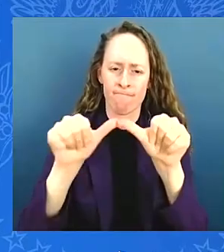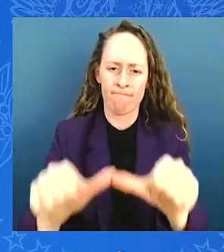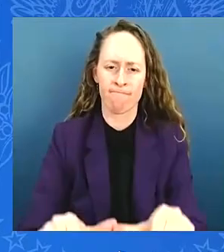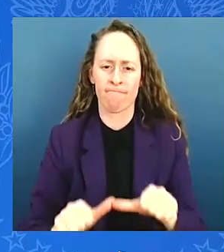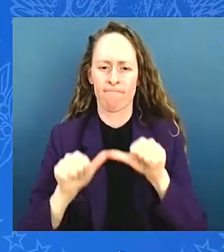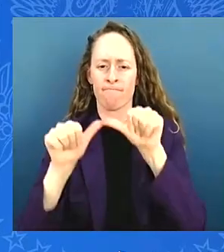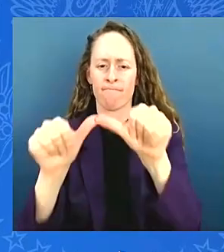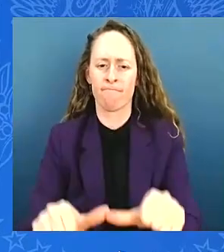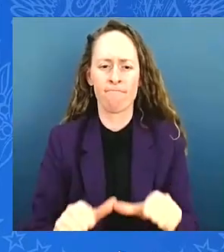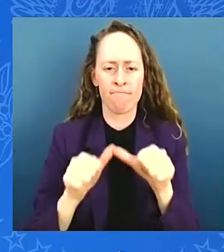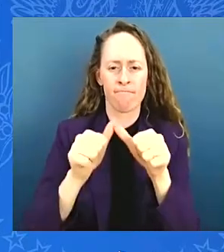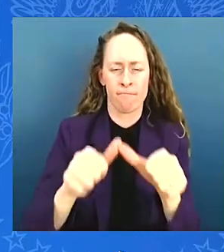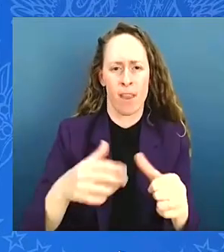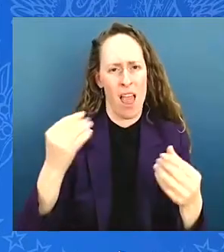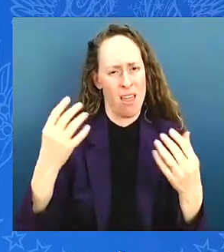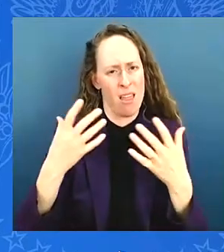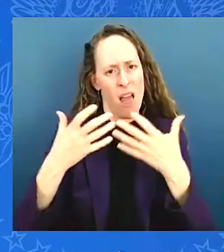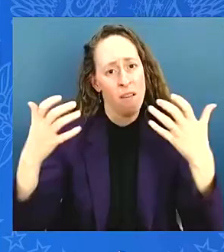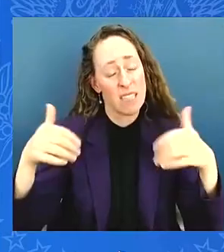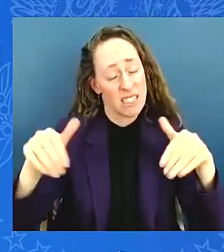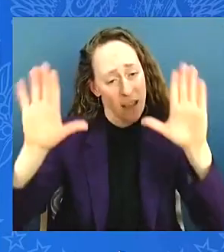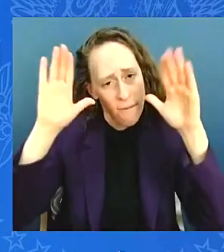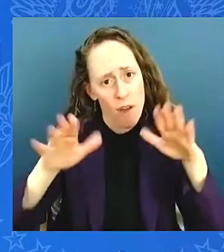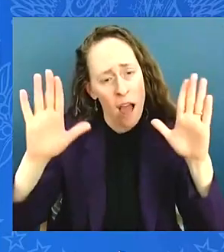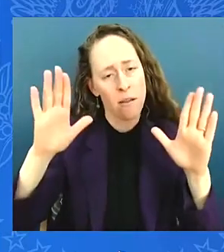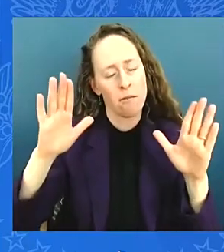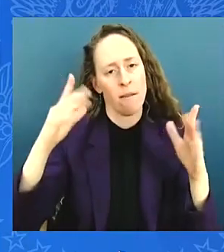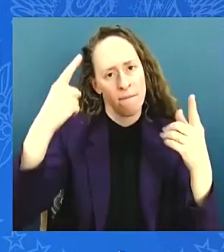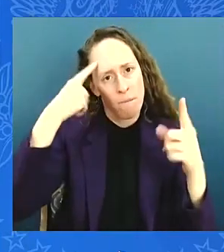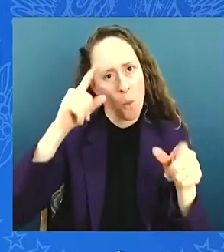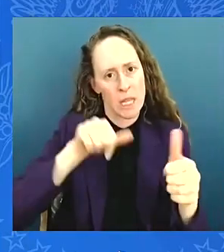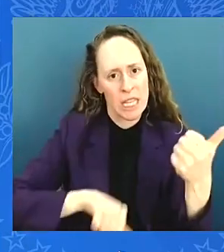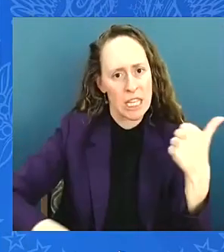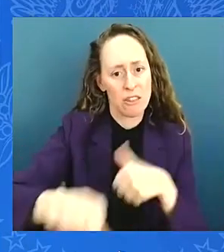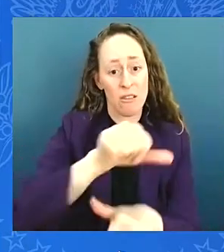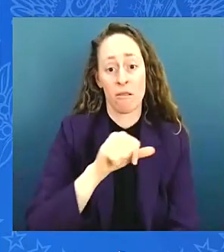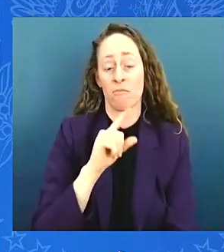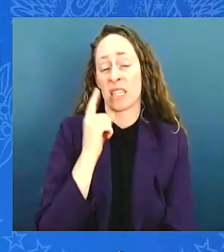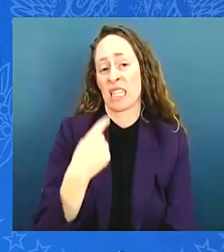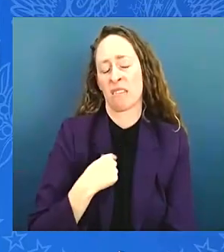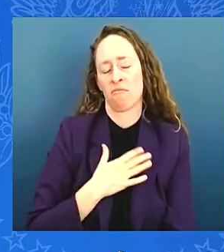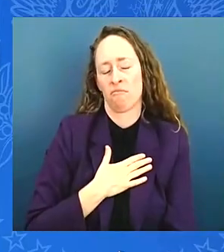basketball that was absolutely beautiful to watch and absolutely dominant.